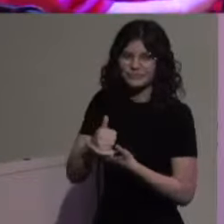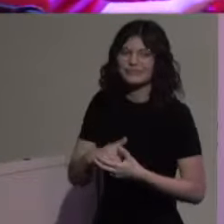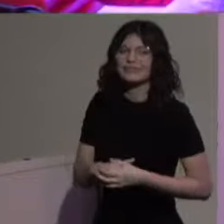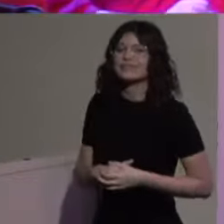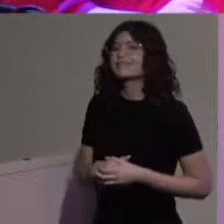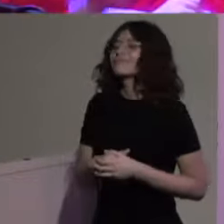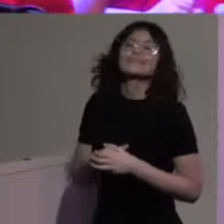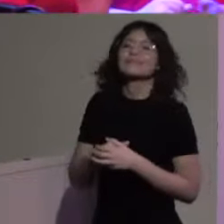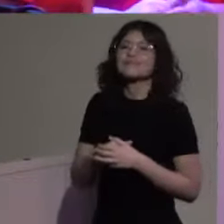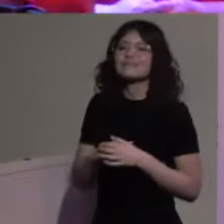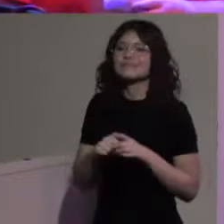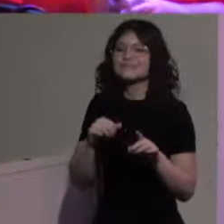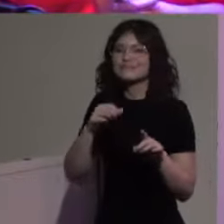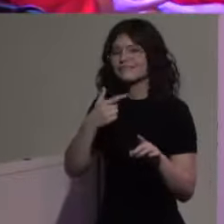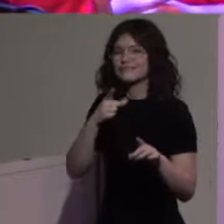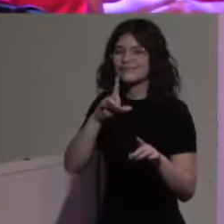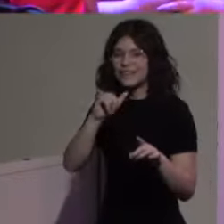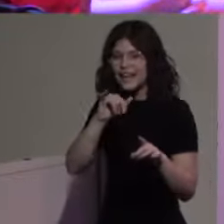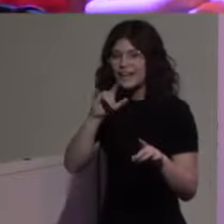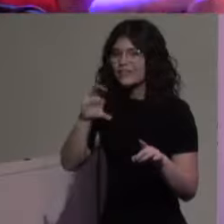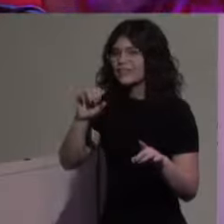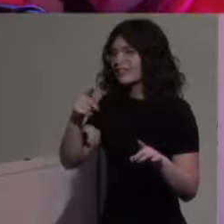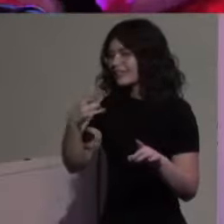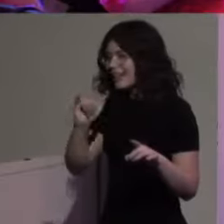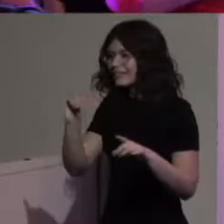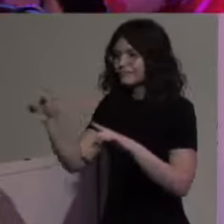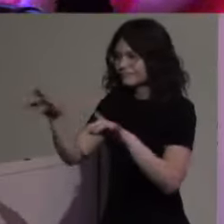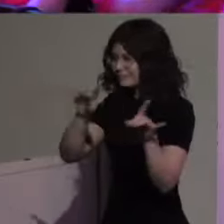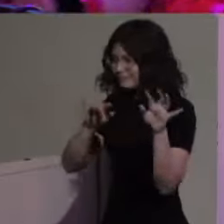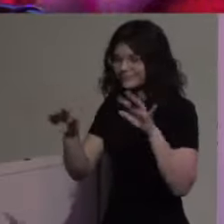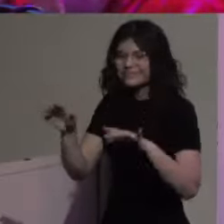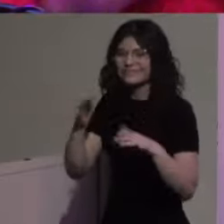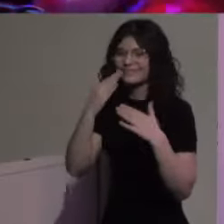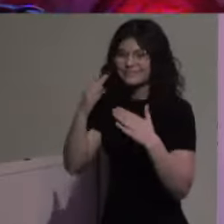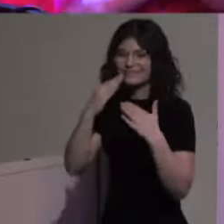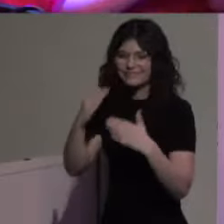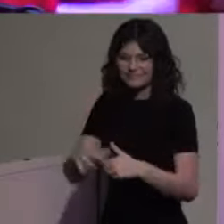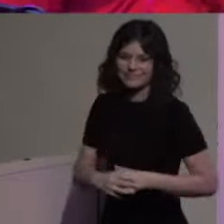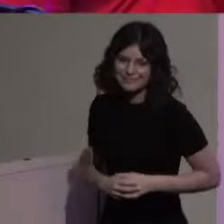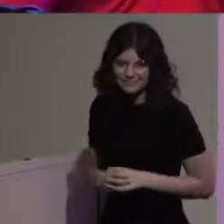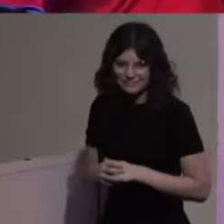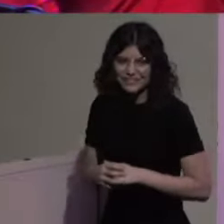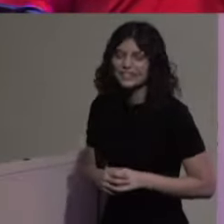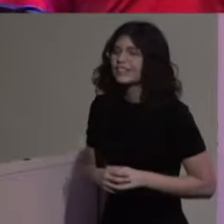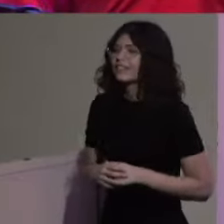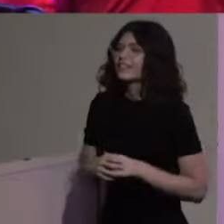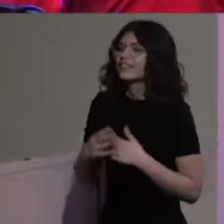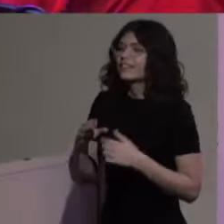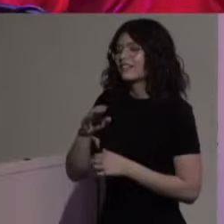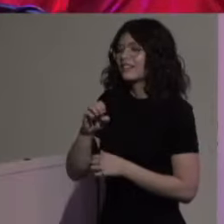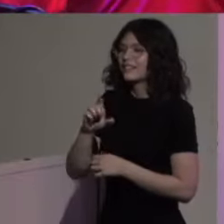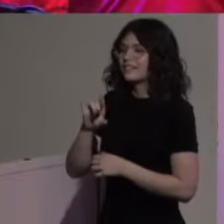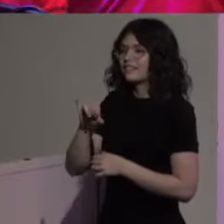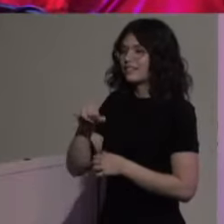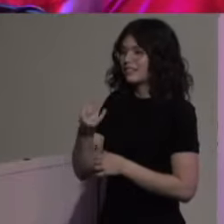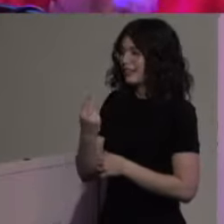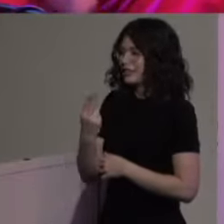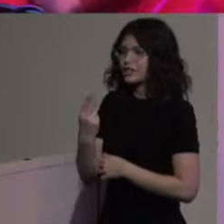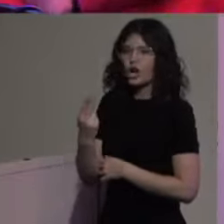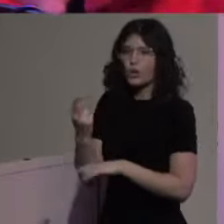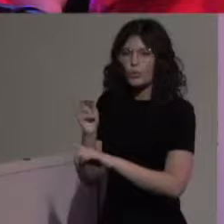Kathy Olivier, thank you. Thank you, everybody who came. Jamie Lugo, of course. And Elijah Lugo, where are you?